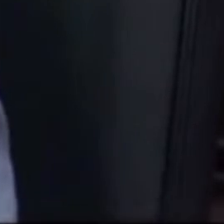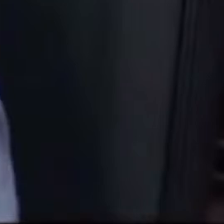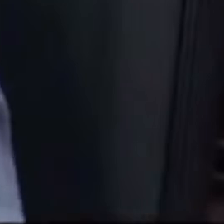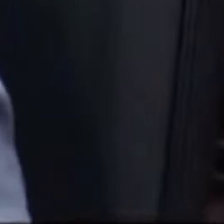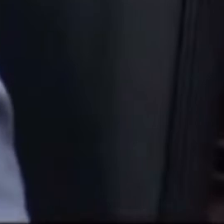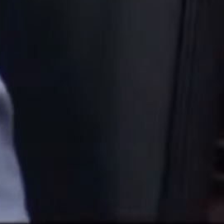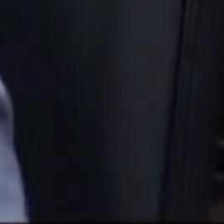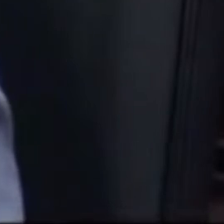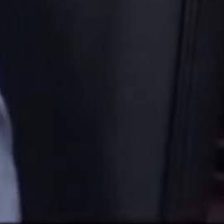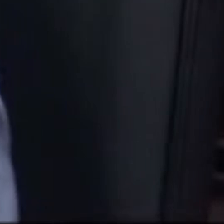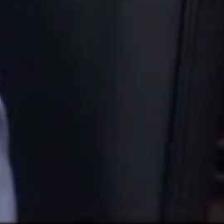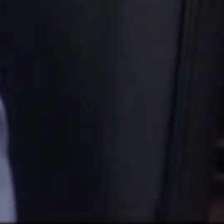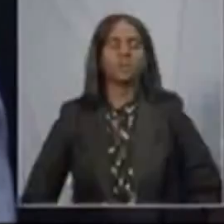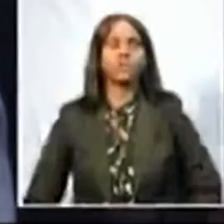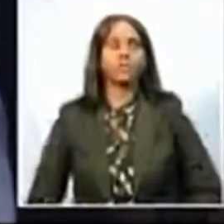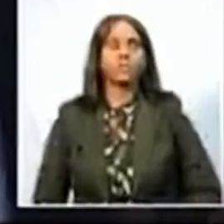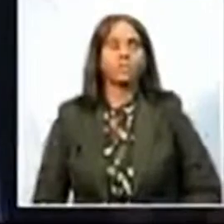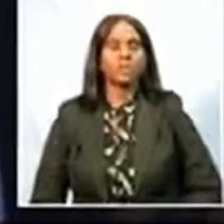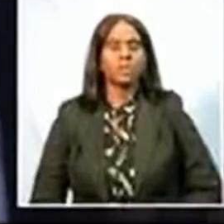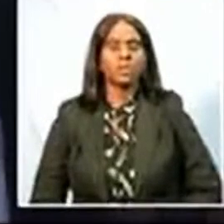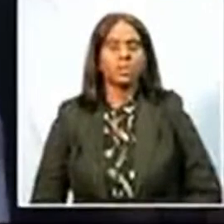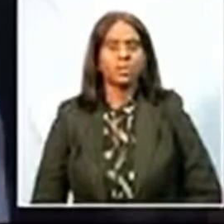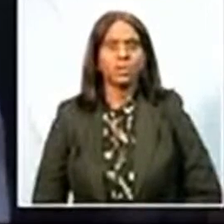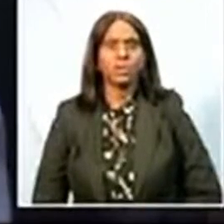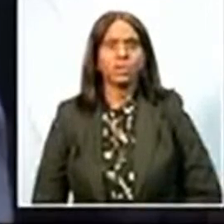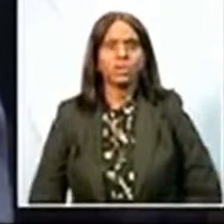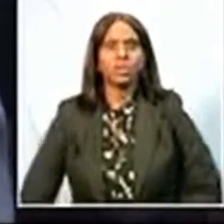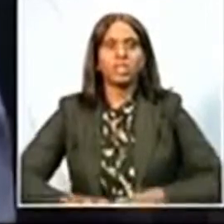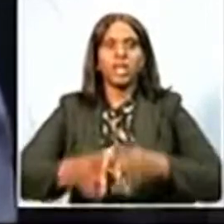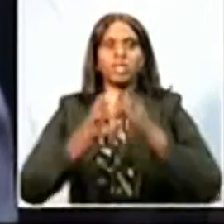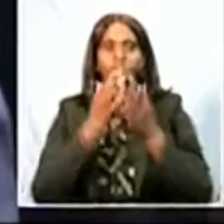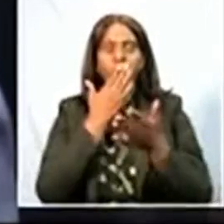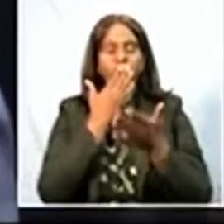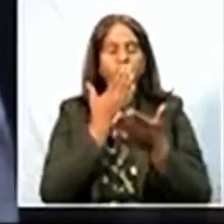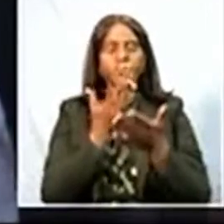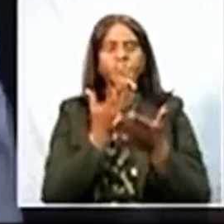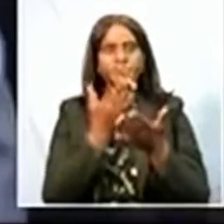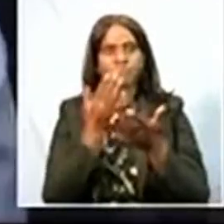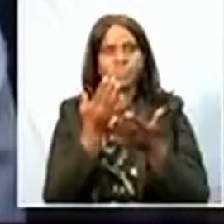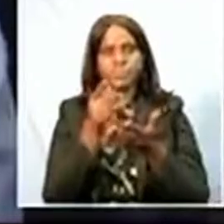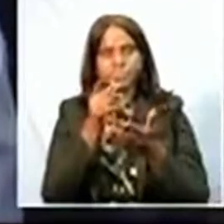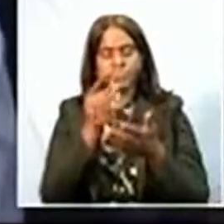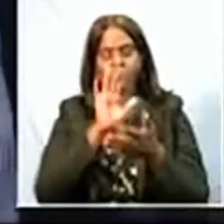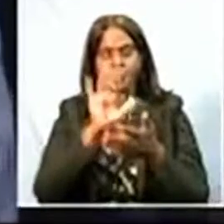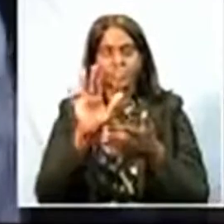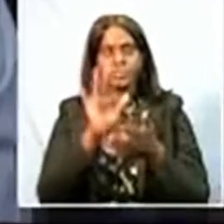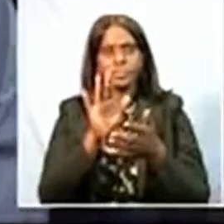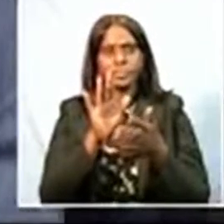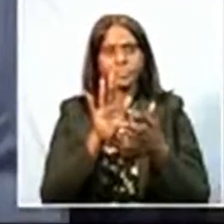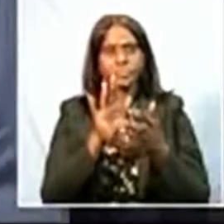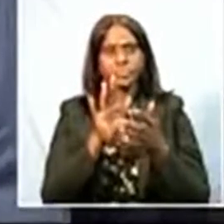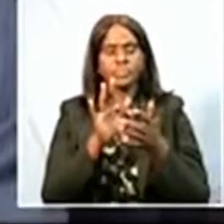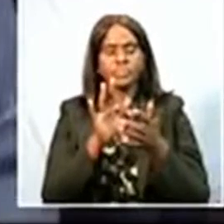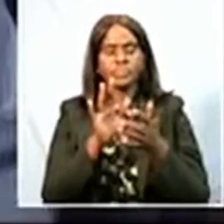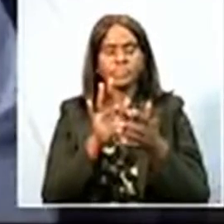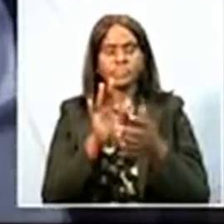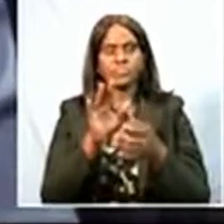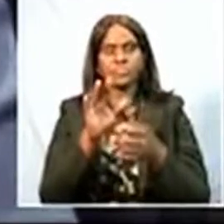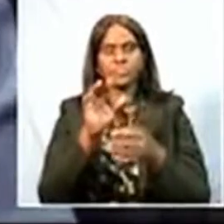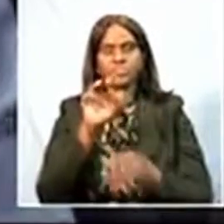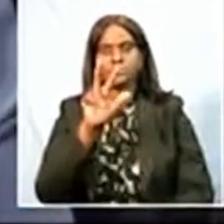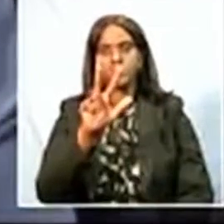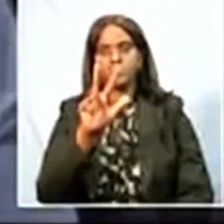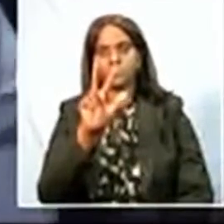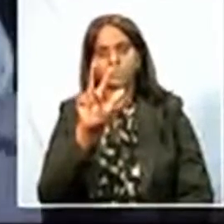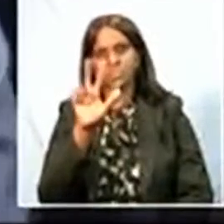to 14 youth groups amounting to 160,000 kwacha, whose ages were between 37 and 85